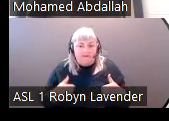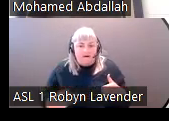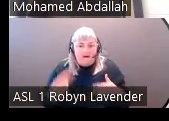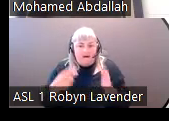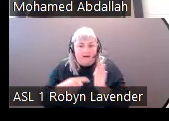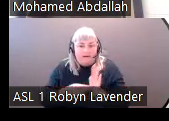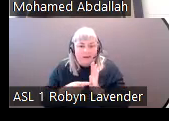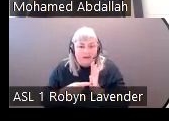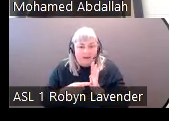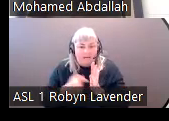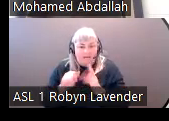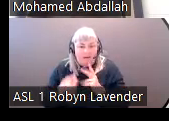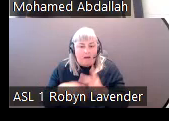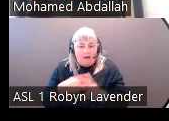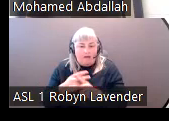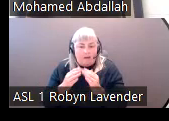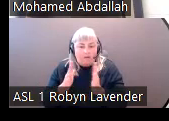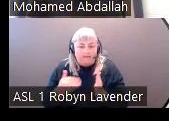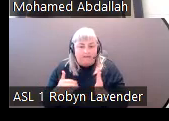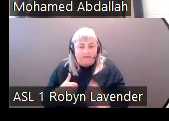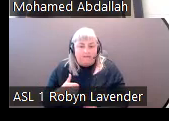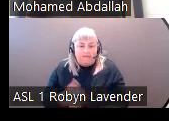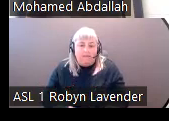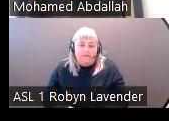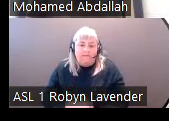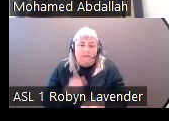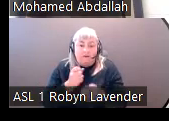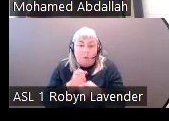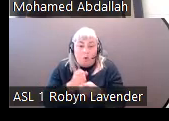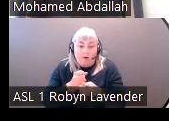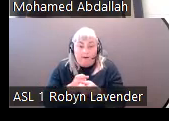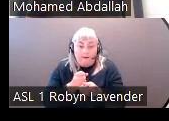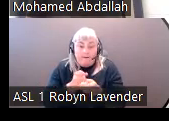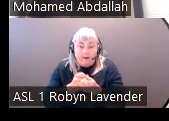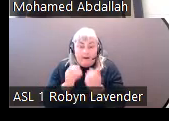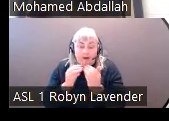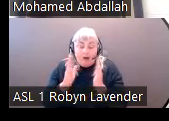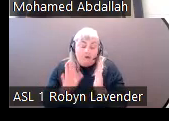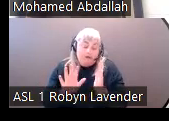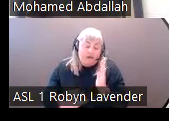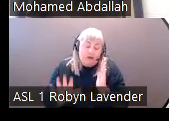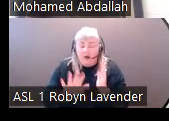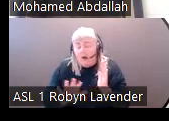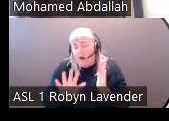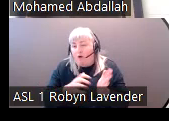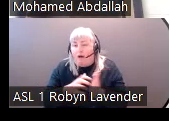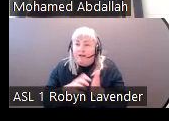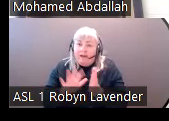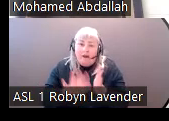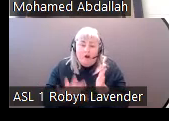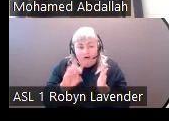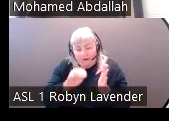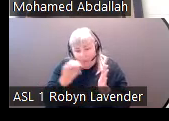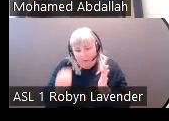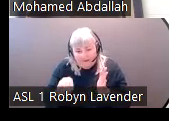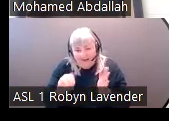on that sort of housing. A lot of the supportive housing, actually, it's about, I would say, roughly about 50% of the